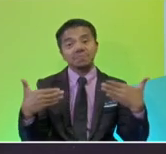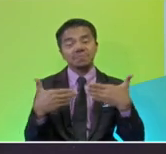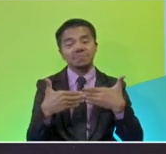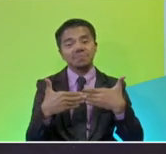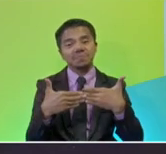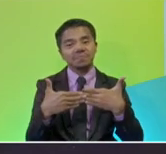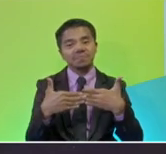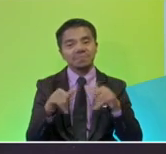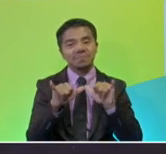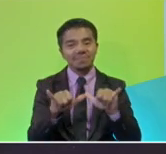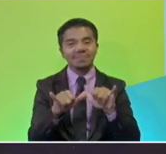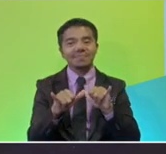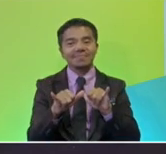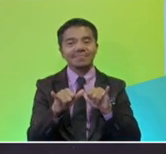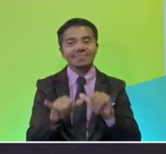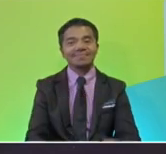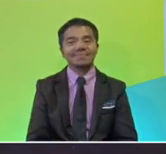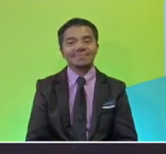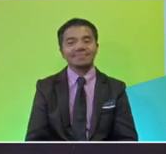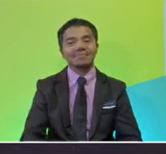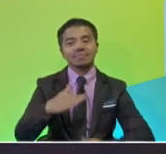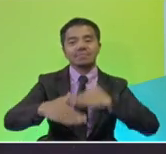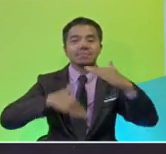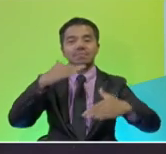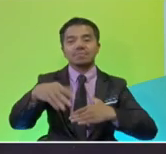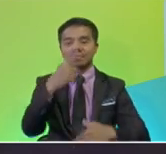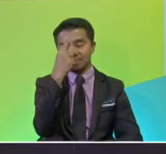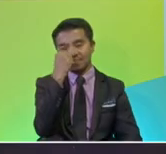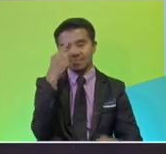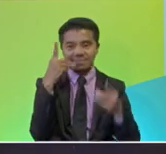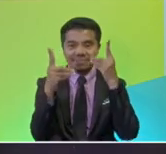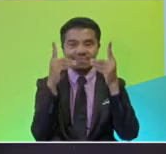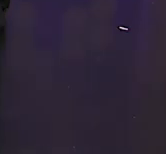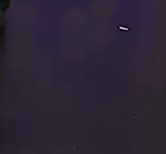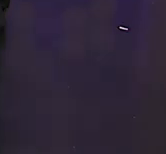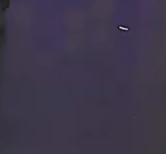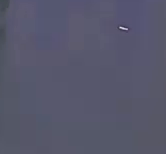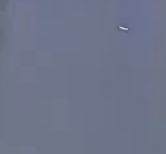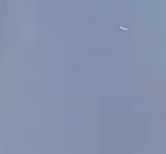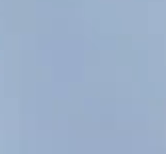We'll be right back with Mr. Warit only on Slot Tahap 2, Direct TV, KPM.